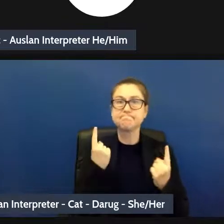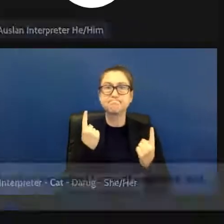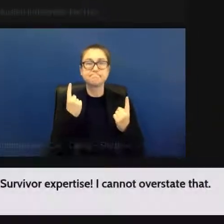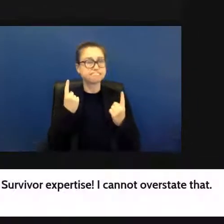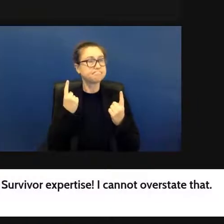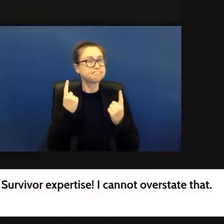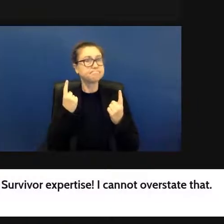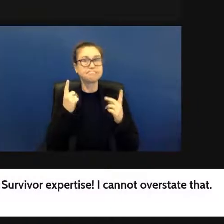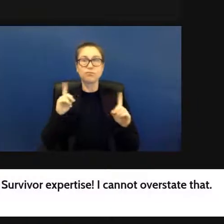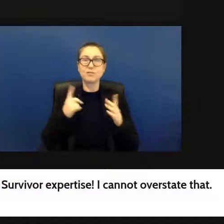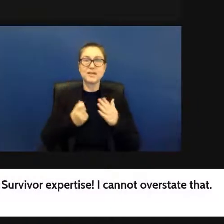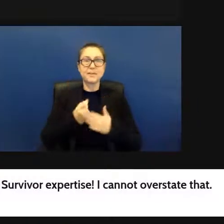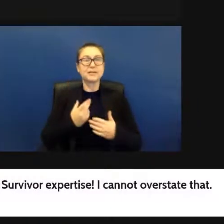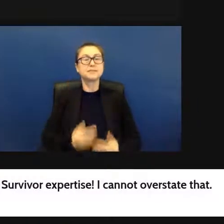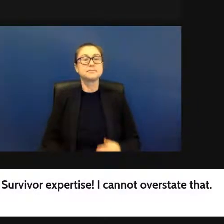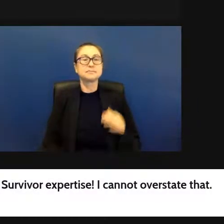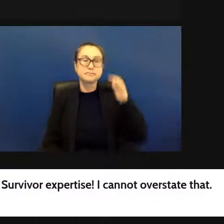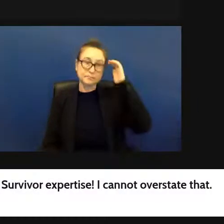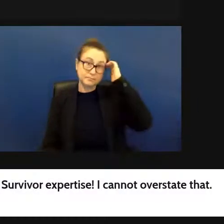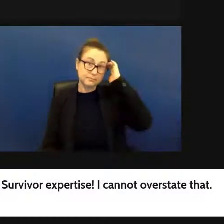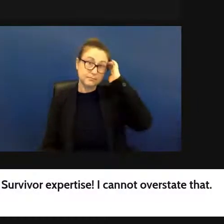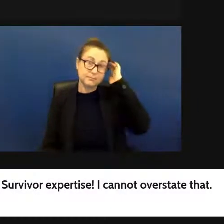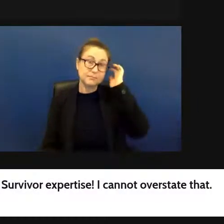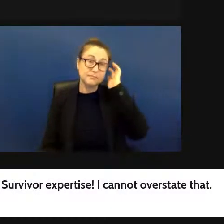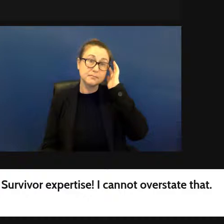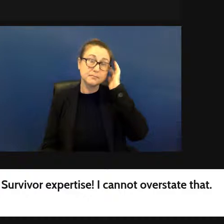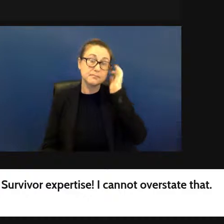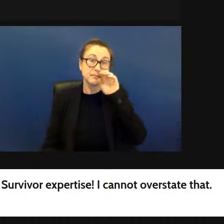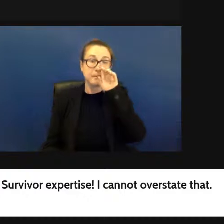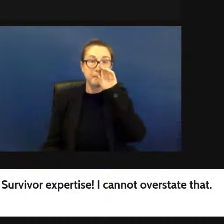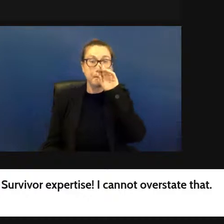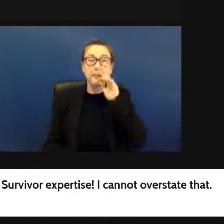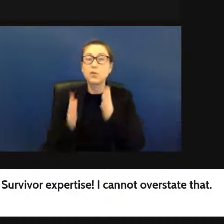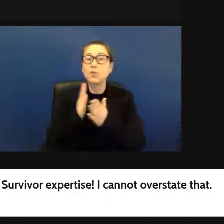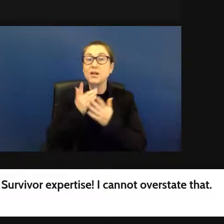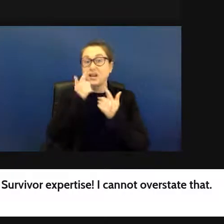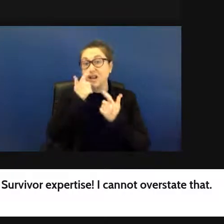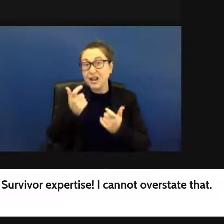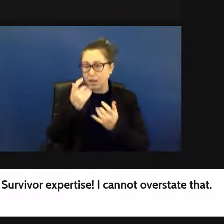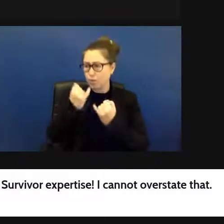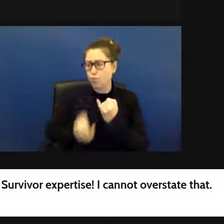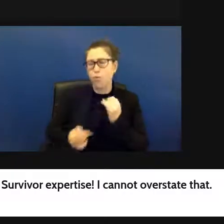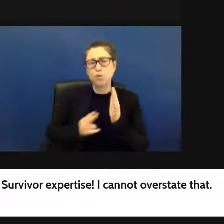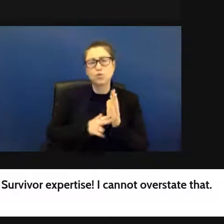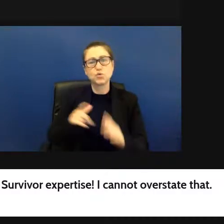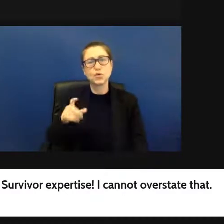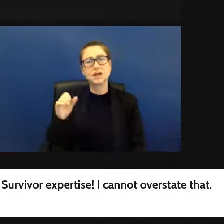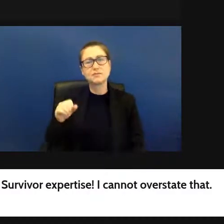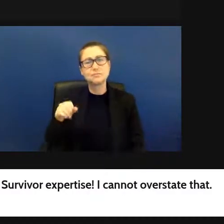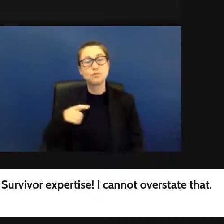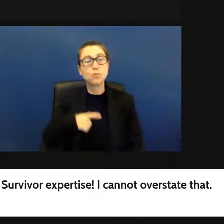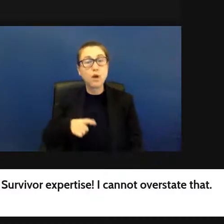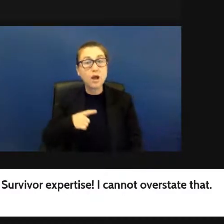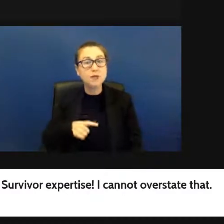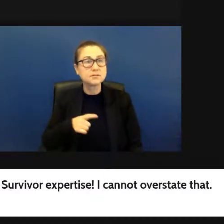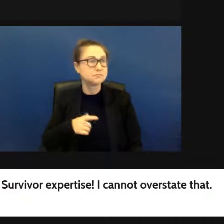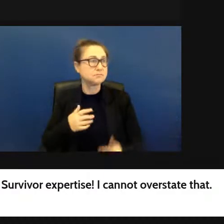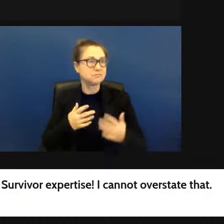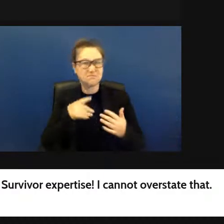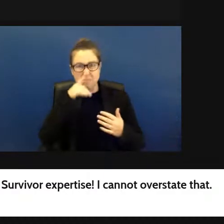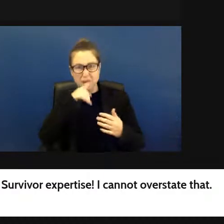doing. I think we're particularly lucky in Newcastle because we have, so many people willing